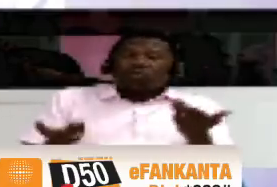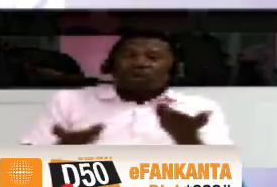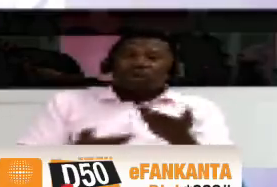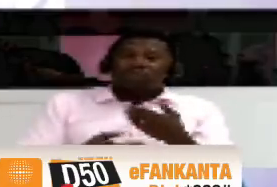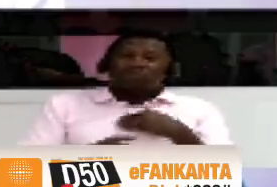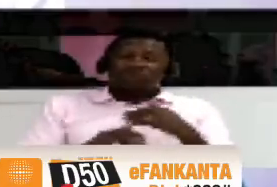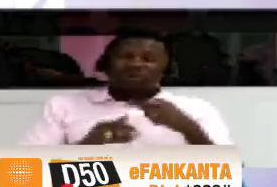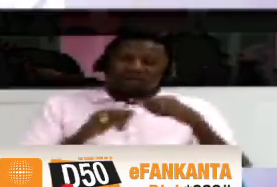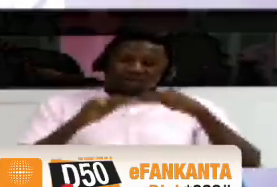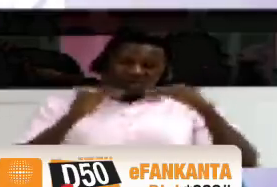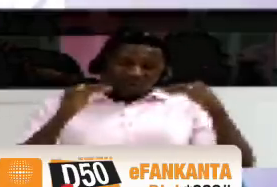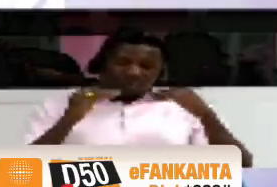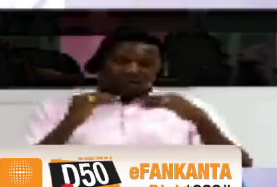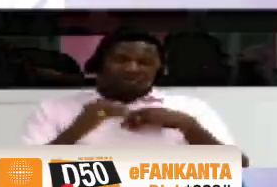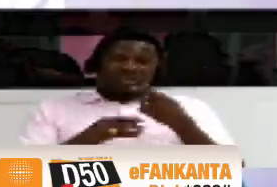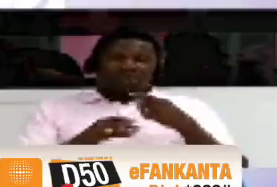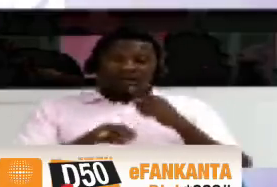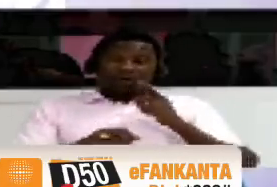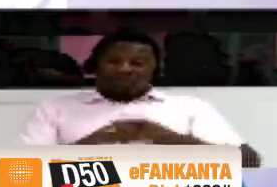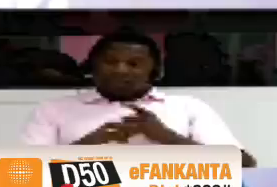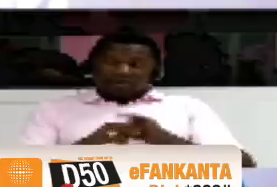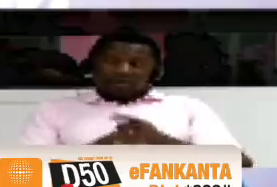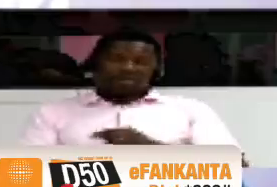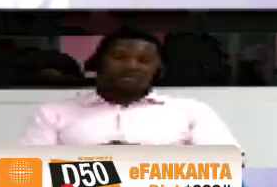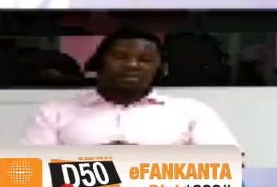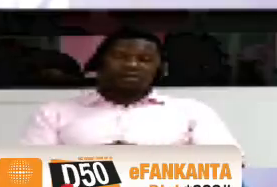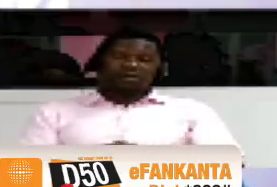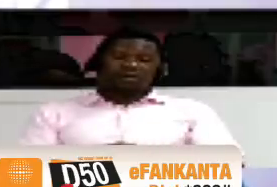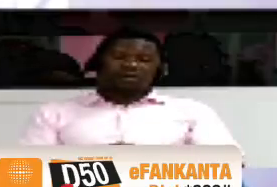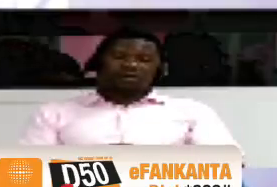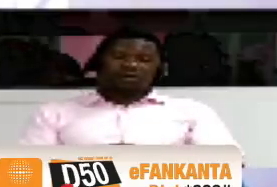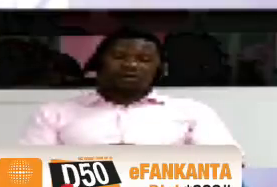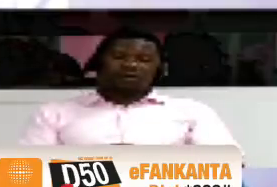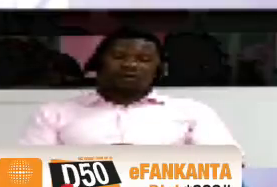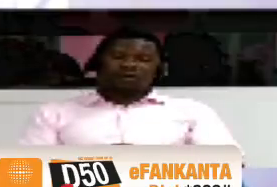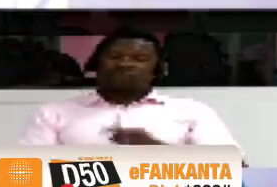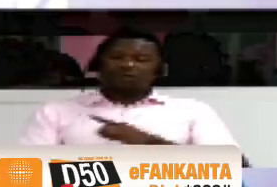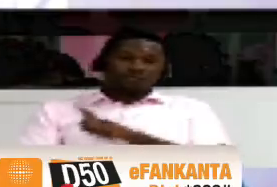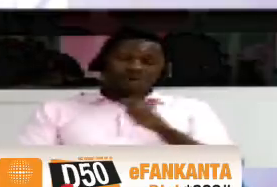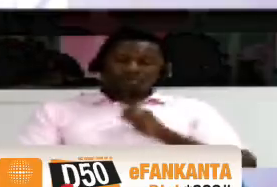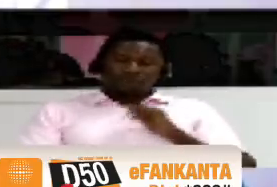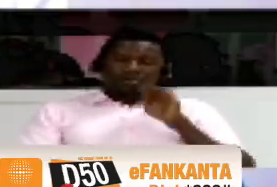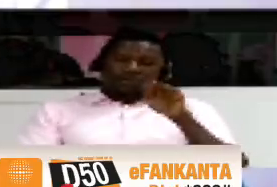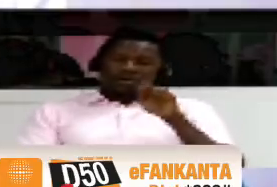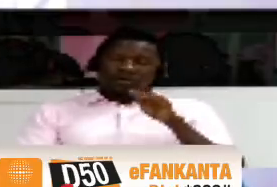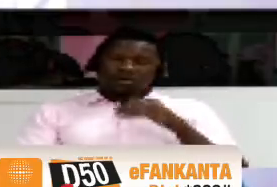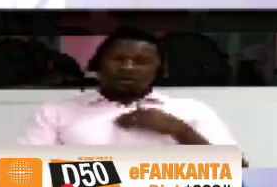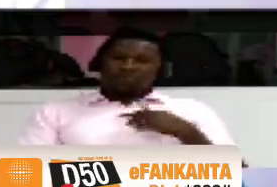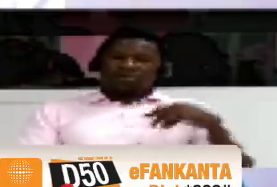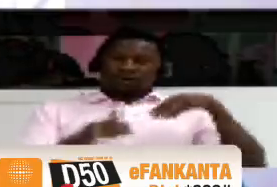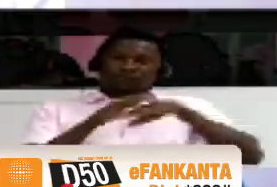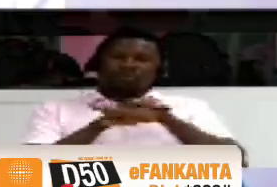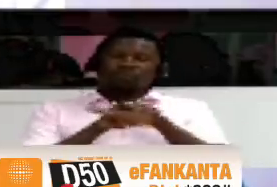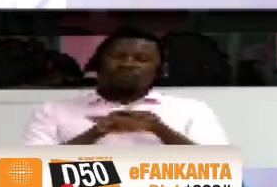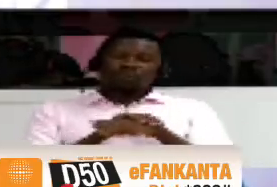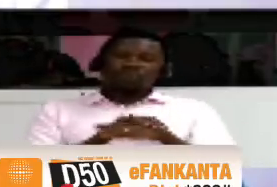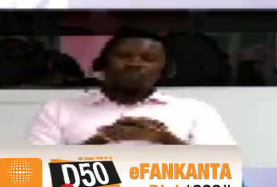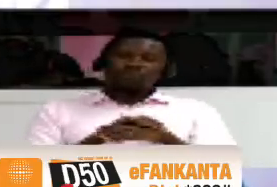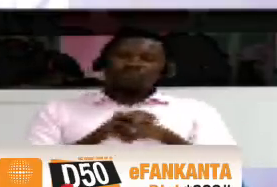so equally very sudden and prompt. So we were called into the